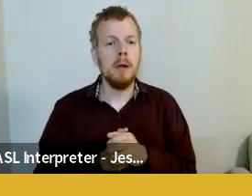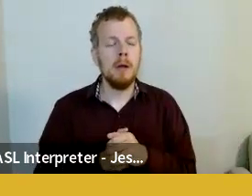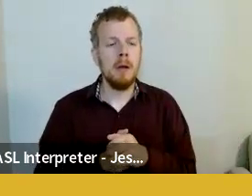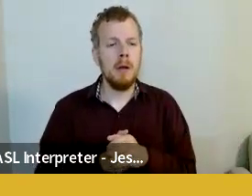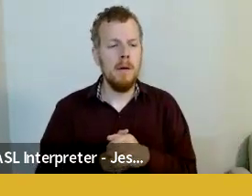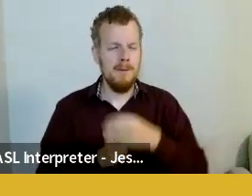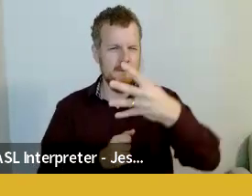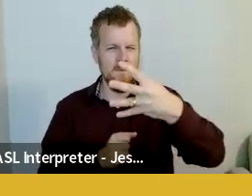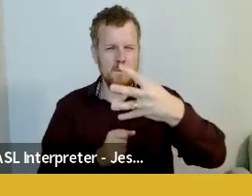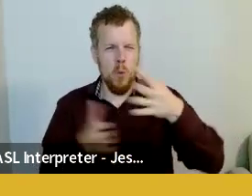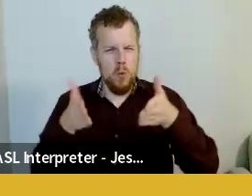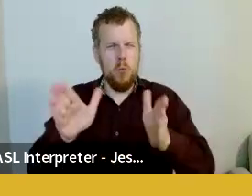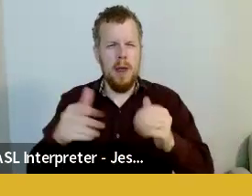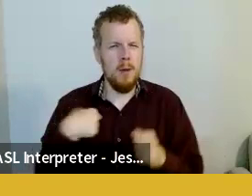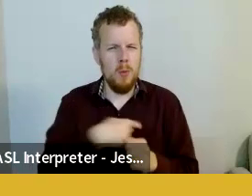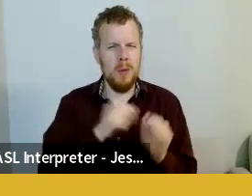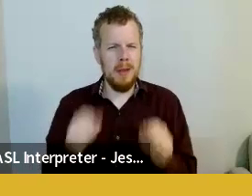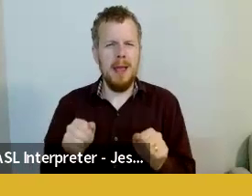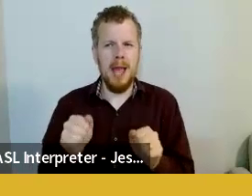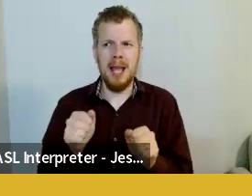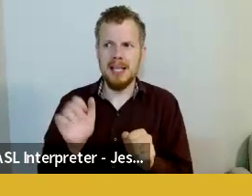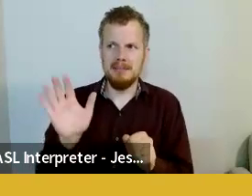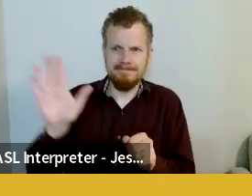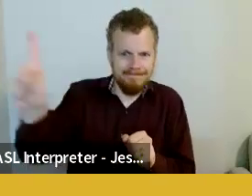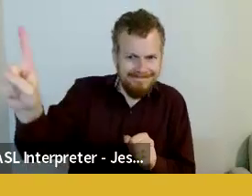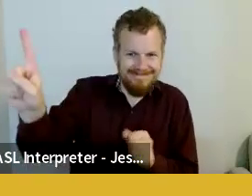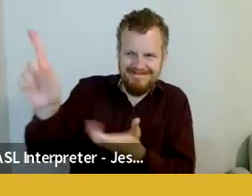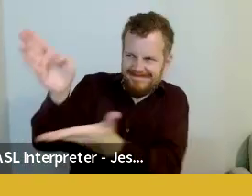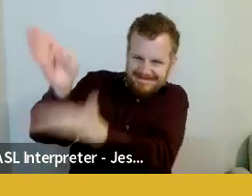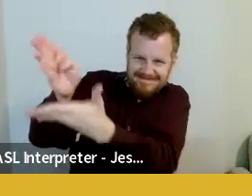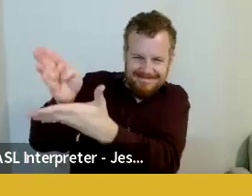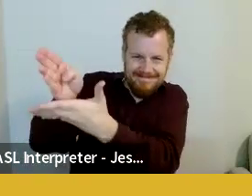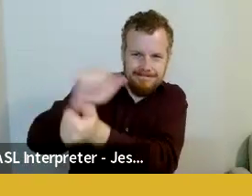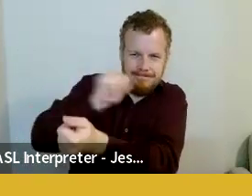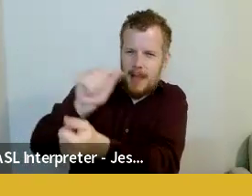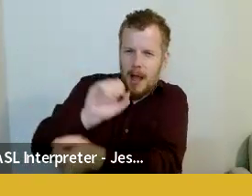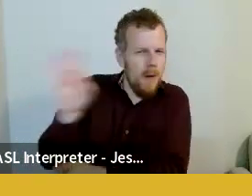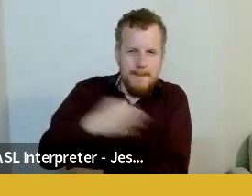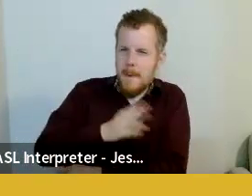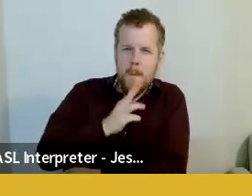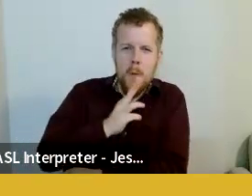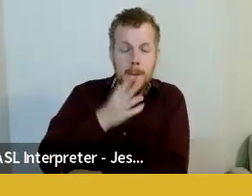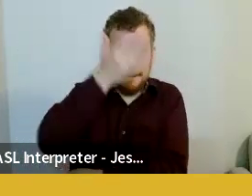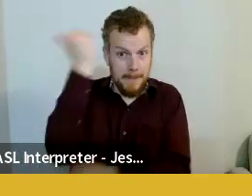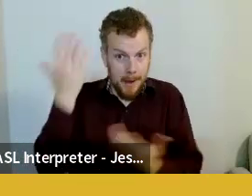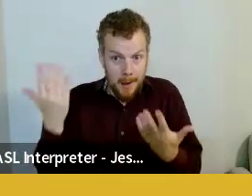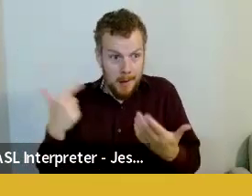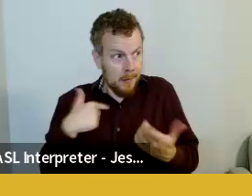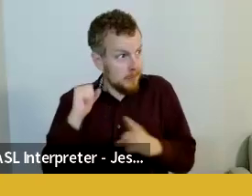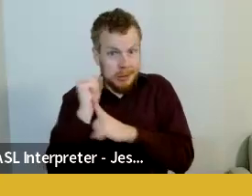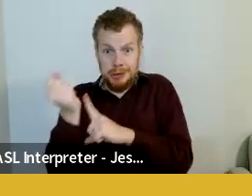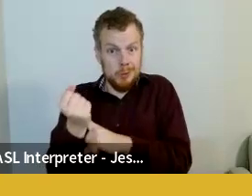4 ways we can halt water shutoffs in an event that we are going through an extreme heat